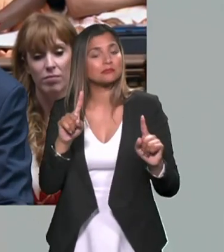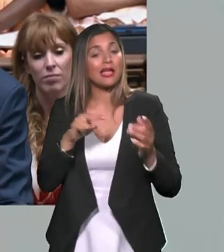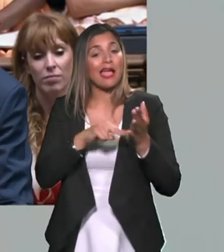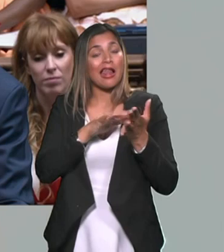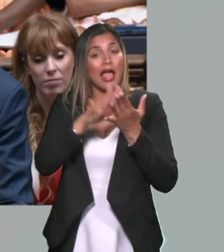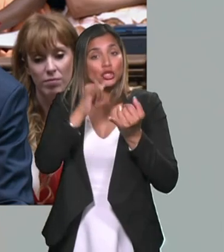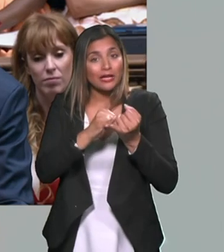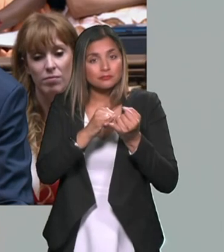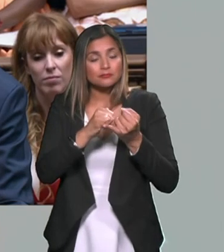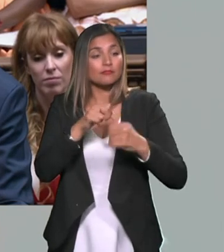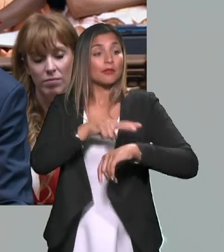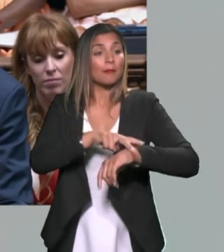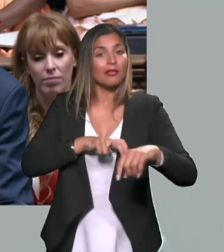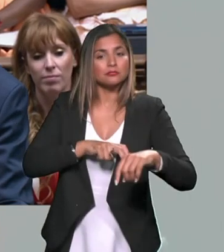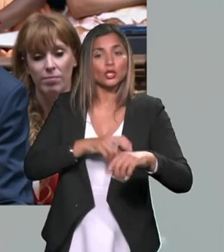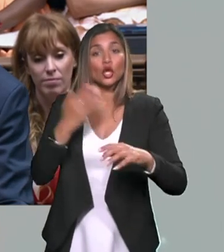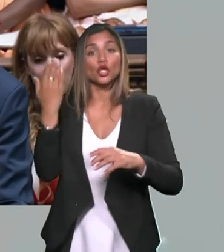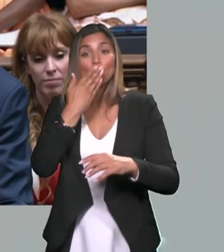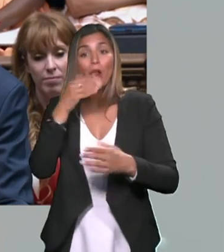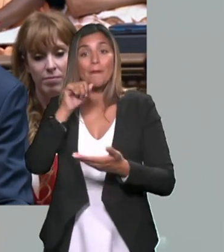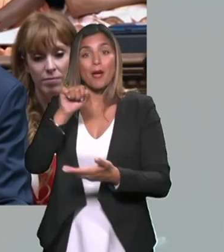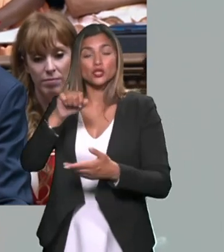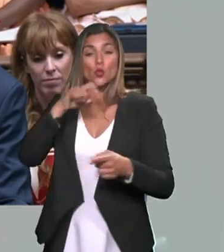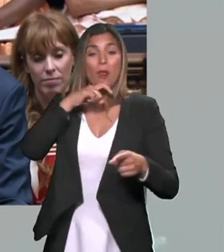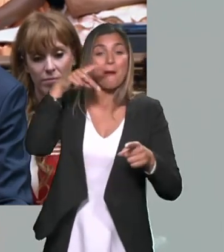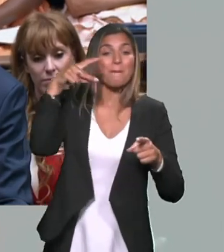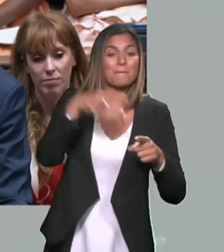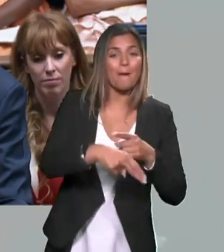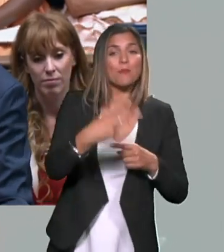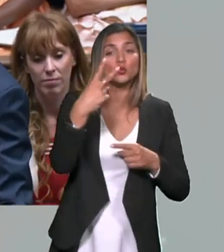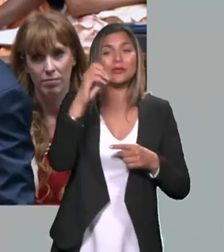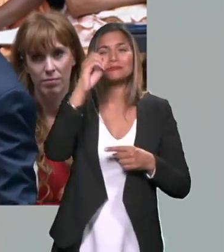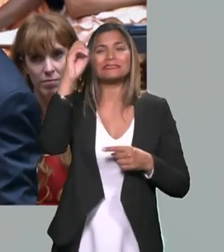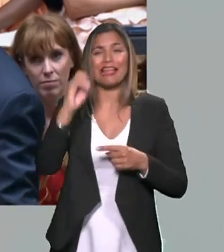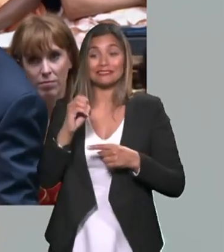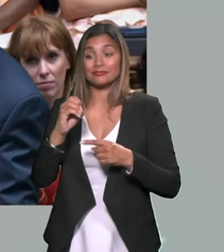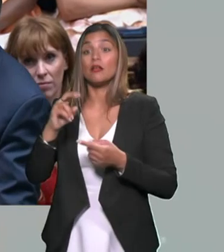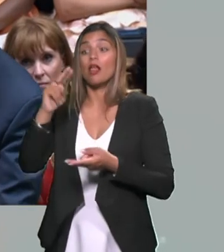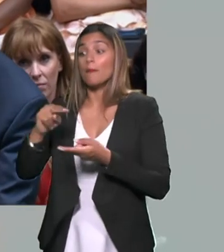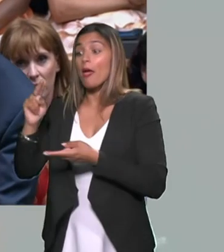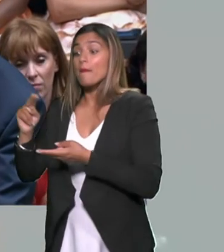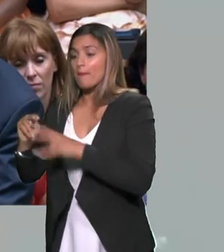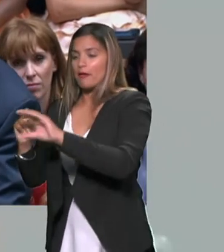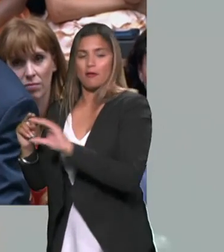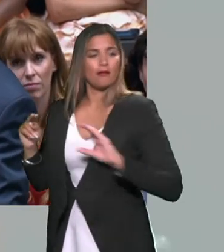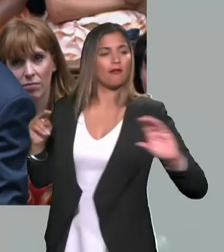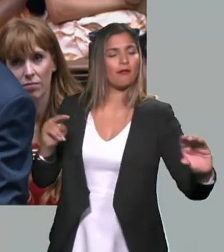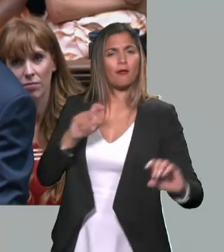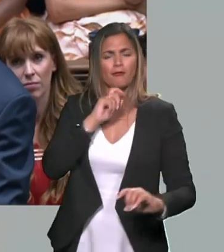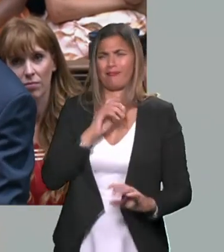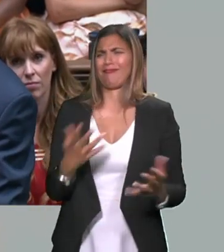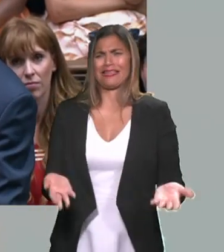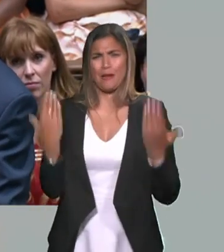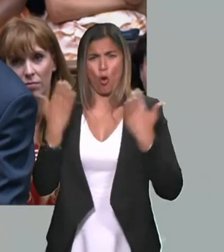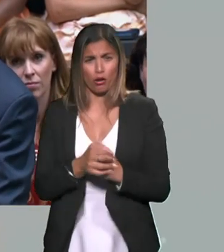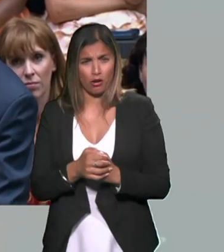police and school budgets by 20% to fund it. The member for Stratford and Gibraltar